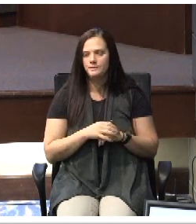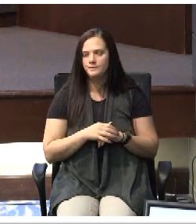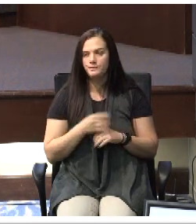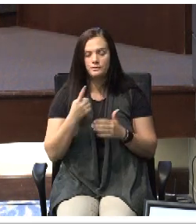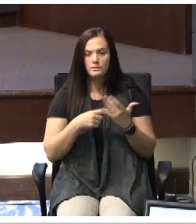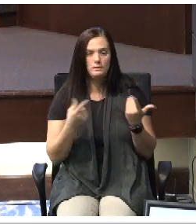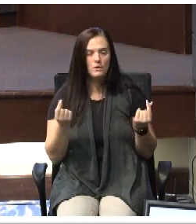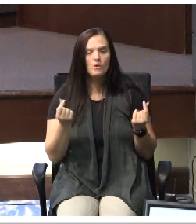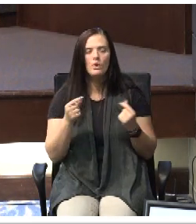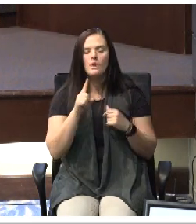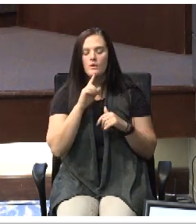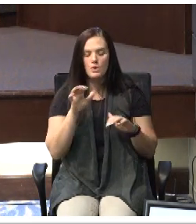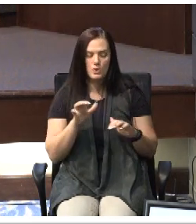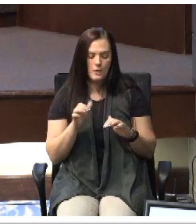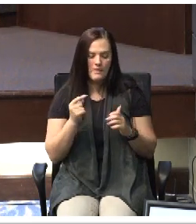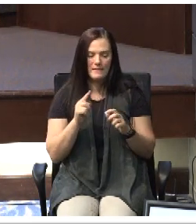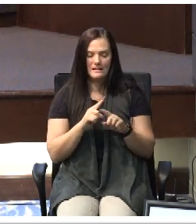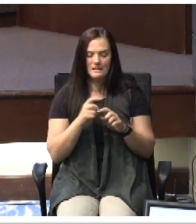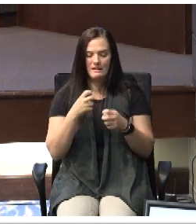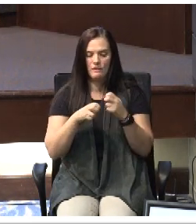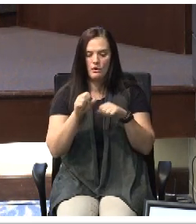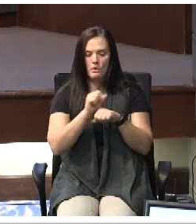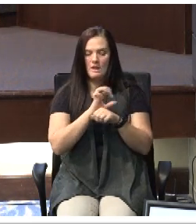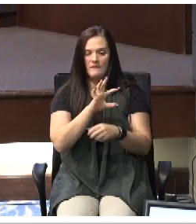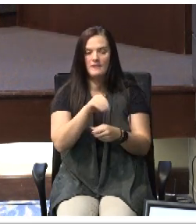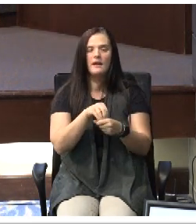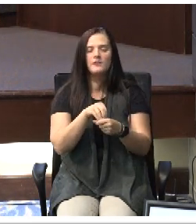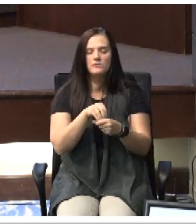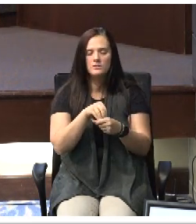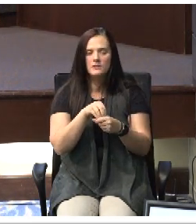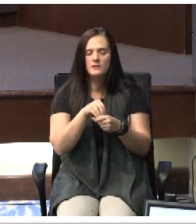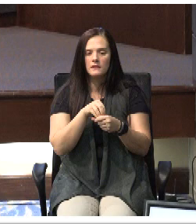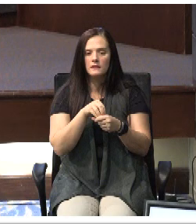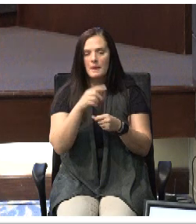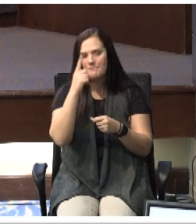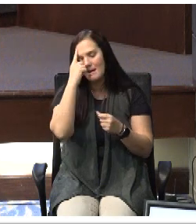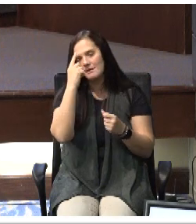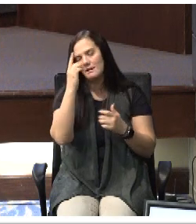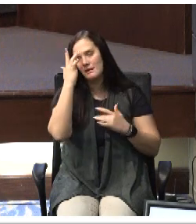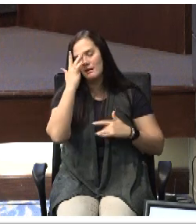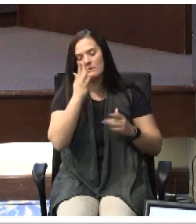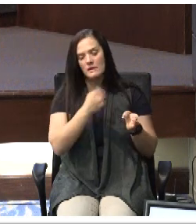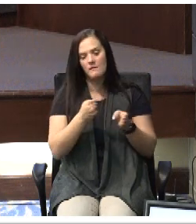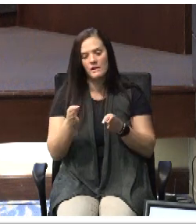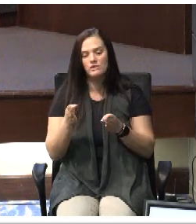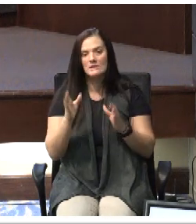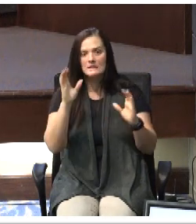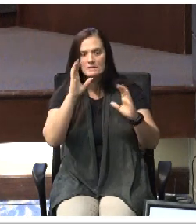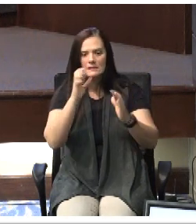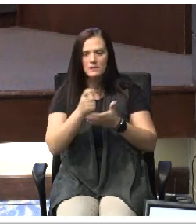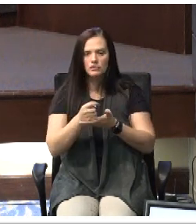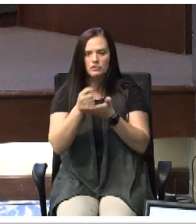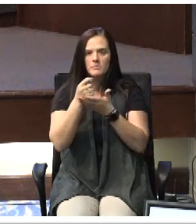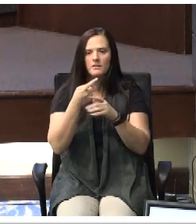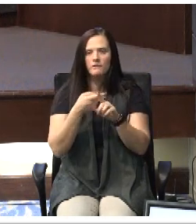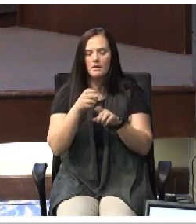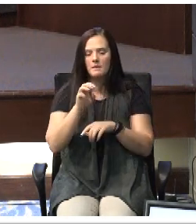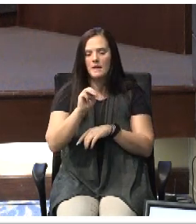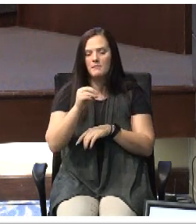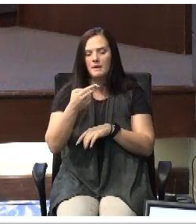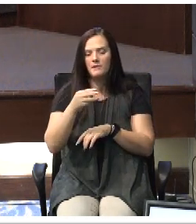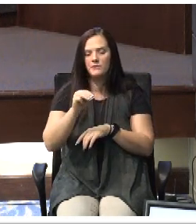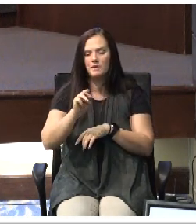what they're doing is they're doing the difficult work of engaging mentally ill individuals into seeking treatment from